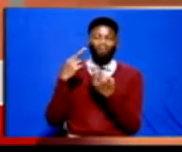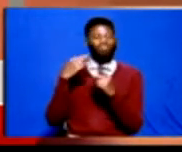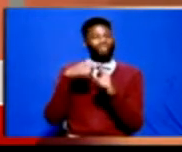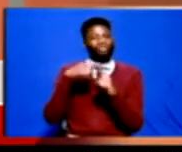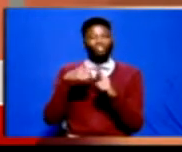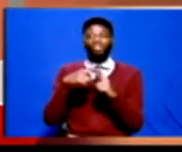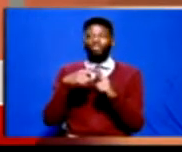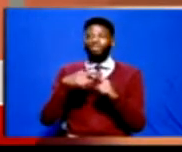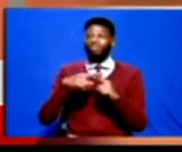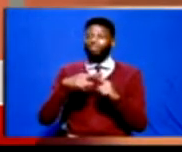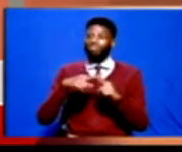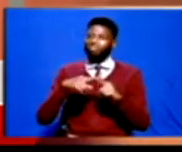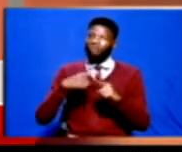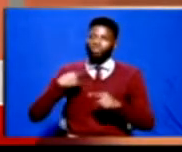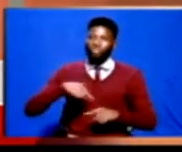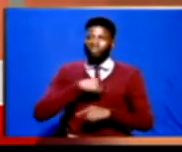able